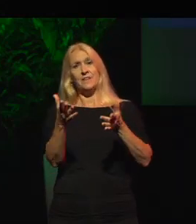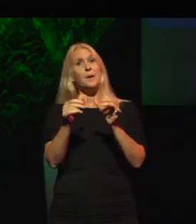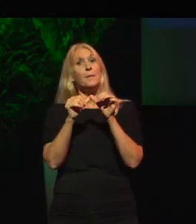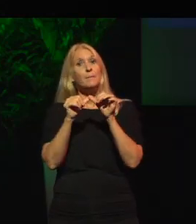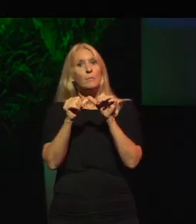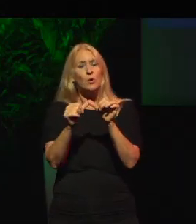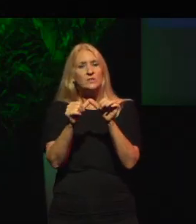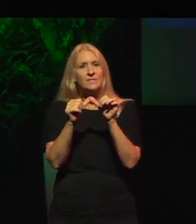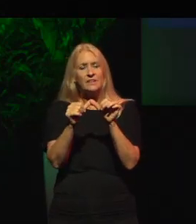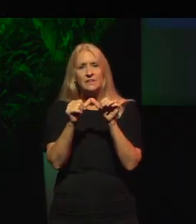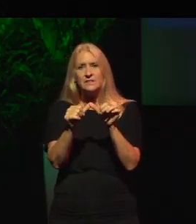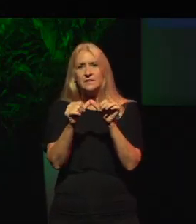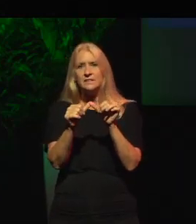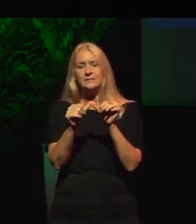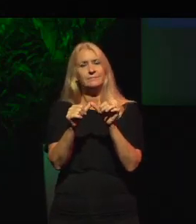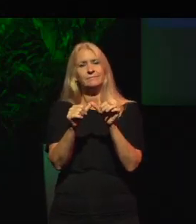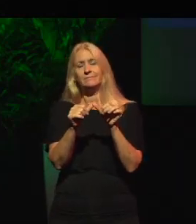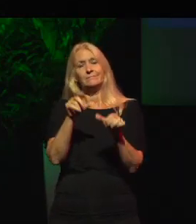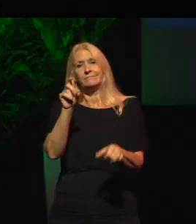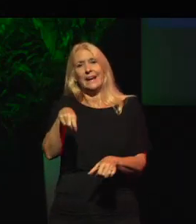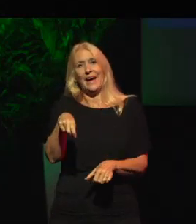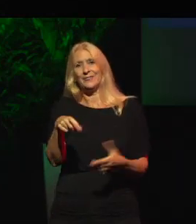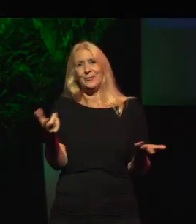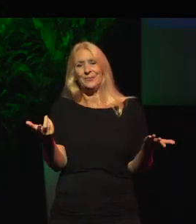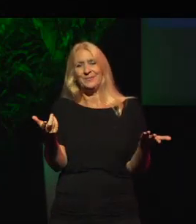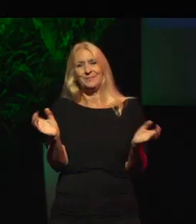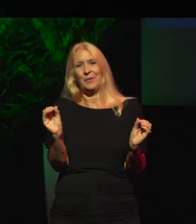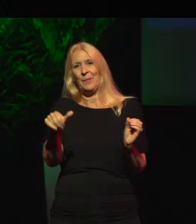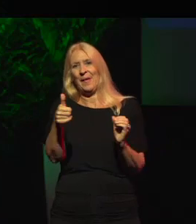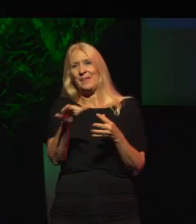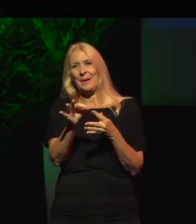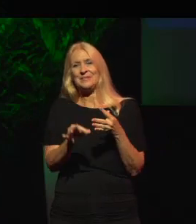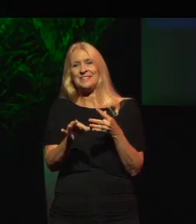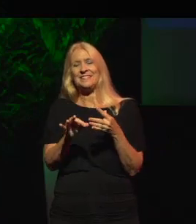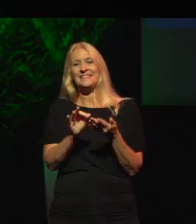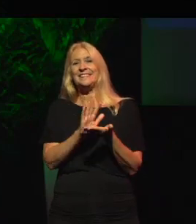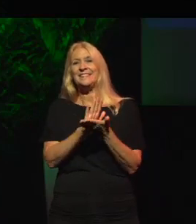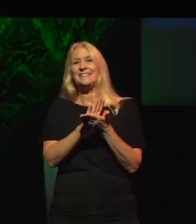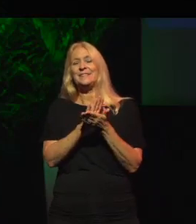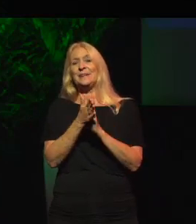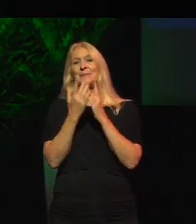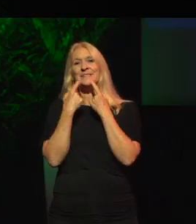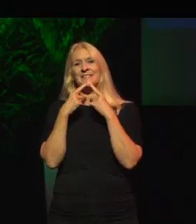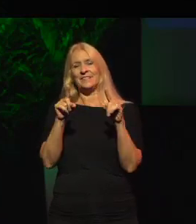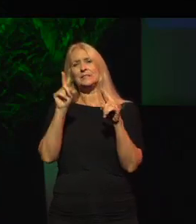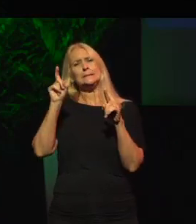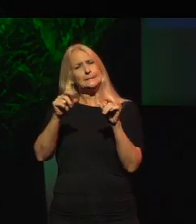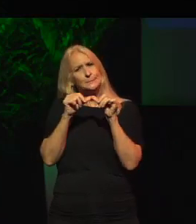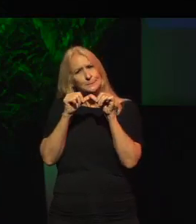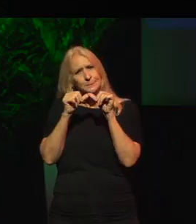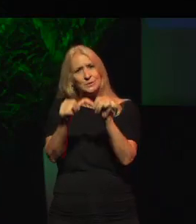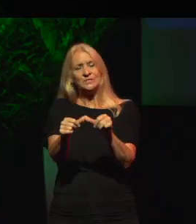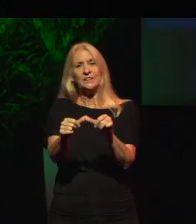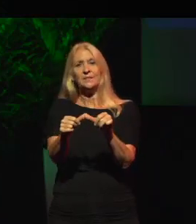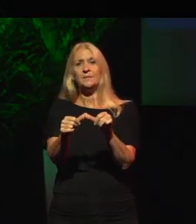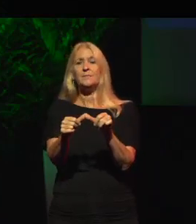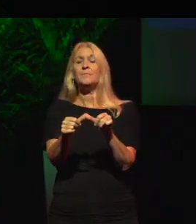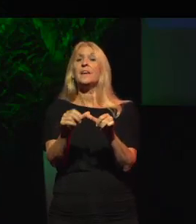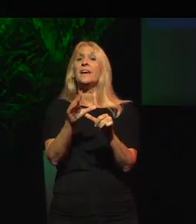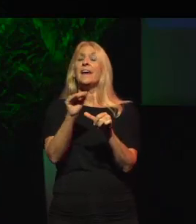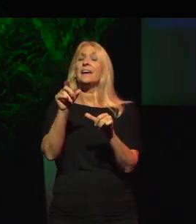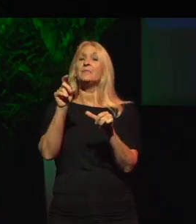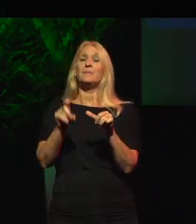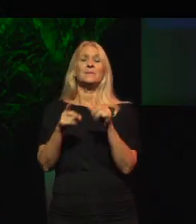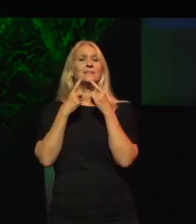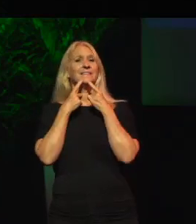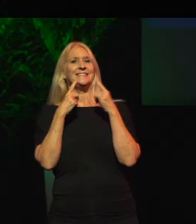Perseverance is the only option we have to continue to be successful as an organization. And we must succeed